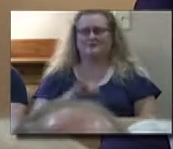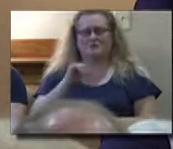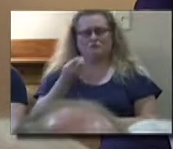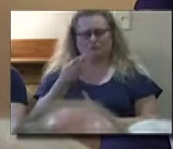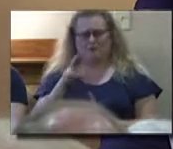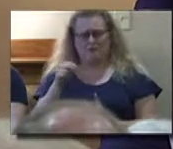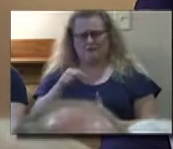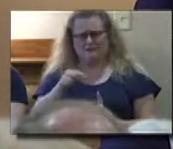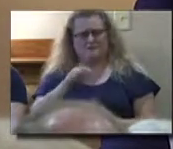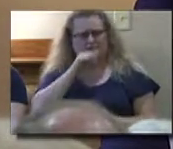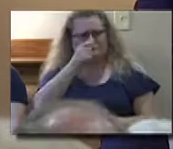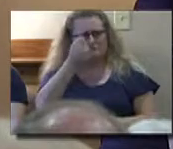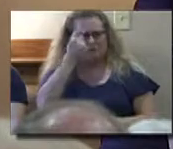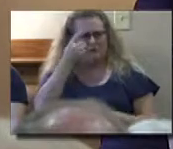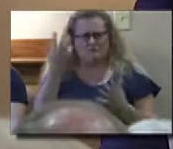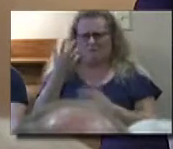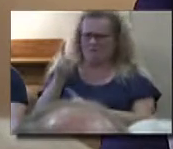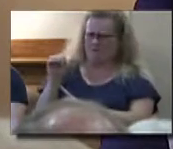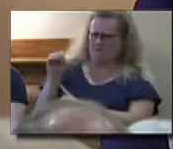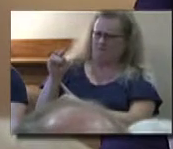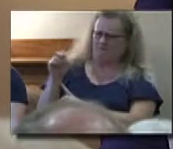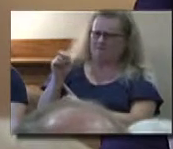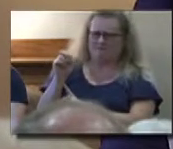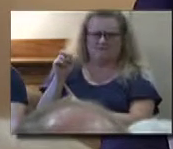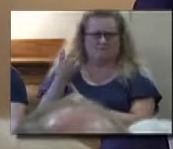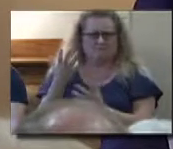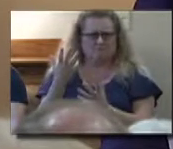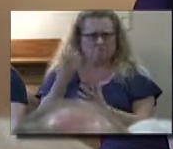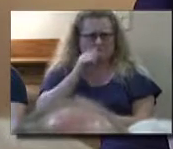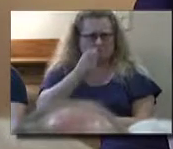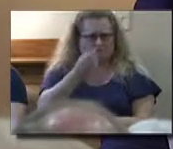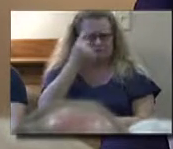John didn't understand what we were talking about when we talked about love.